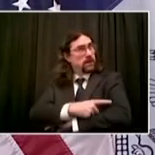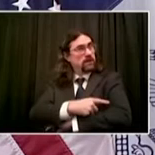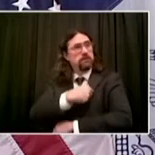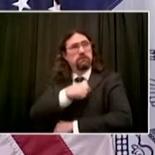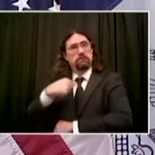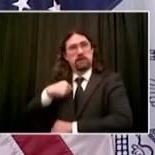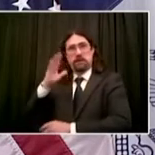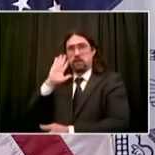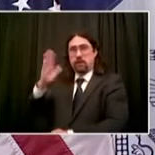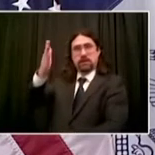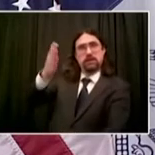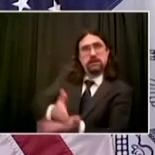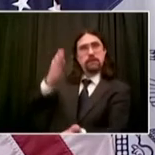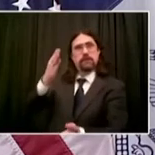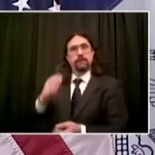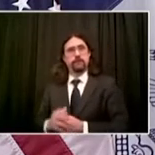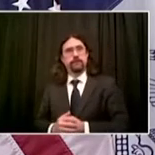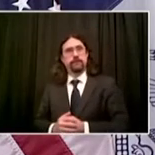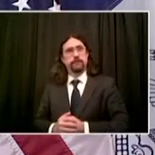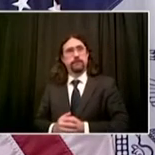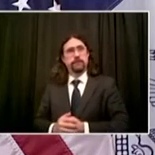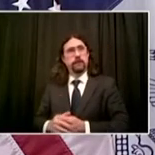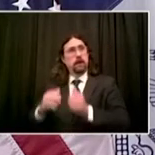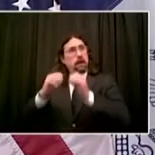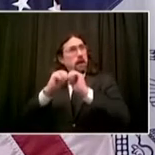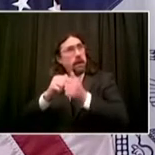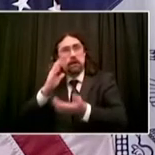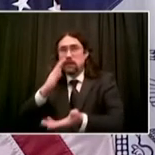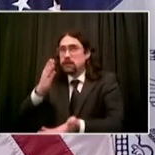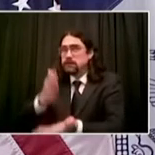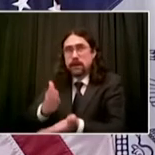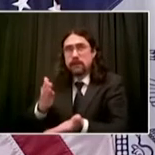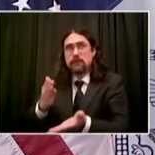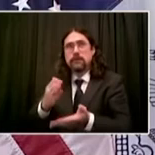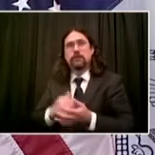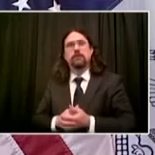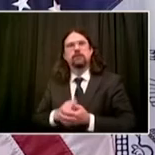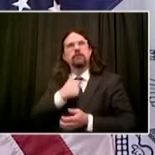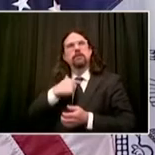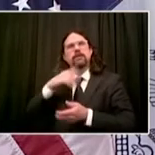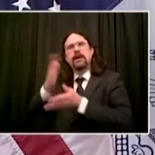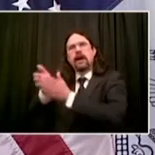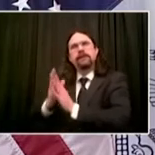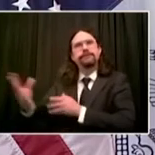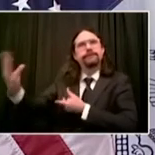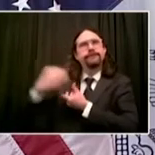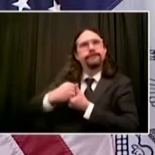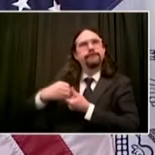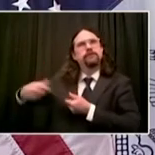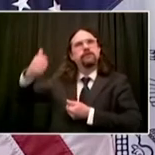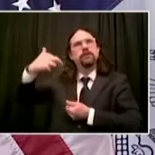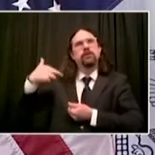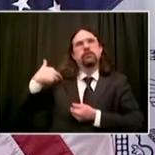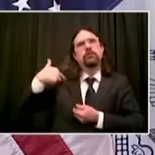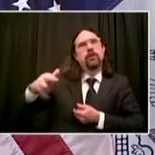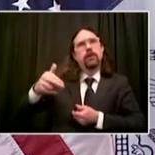charge. Community leaders, civic leaders, clergy, elected officials, cure